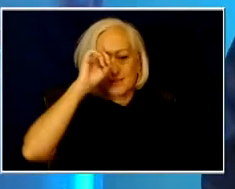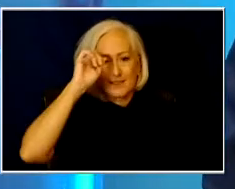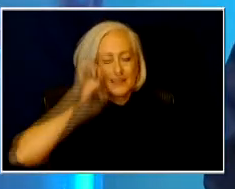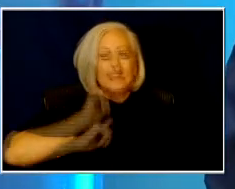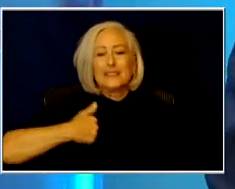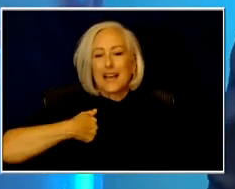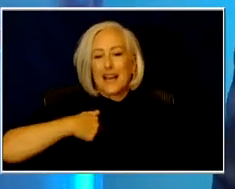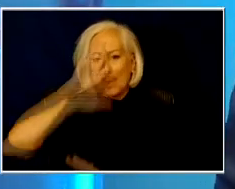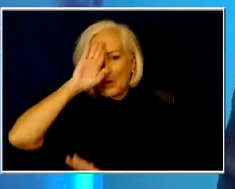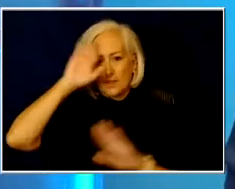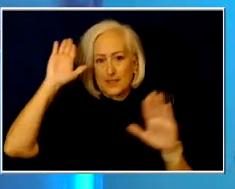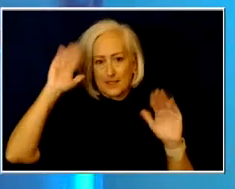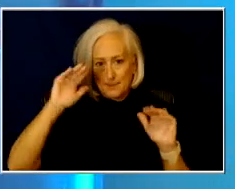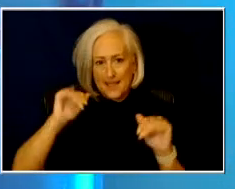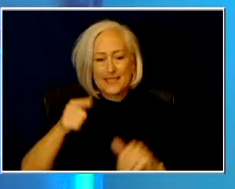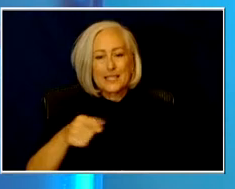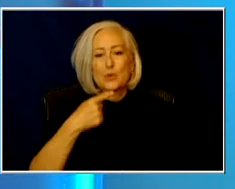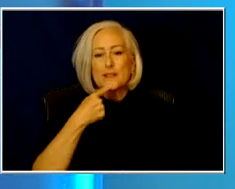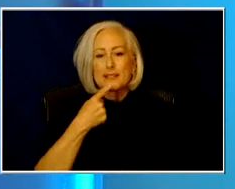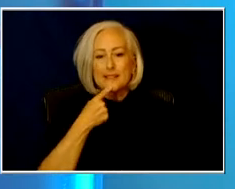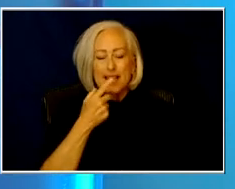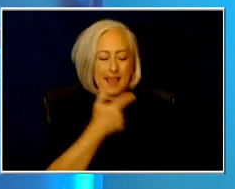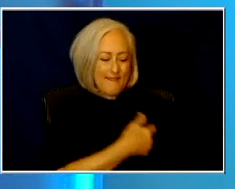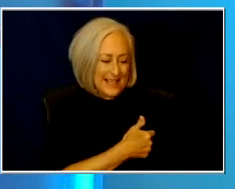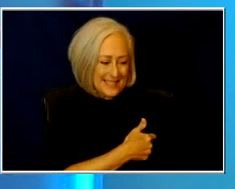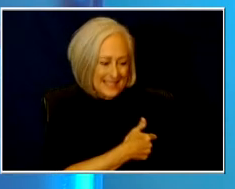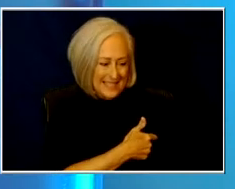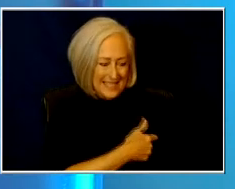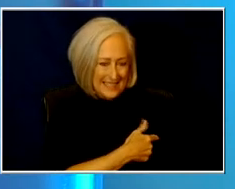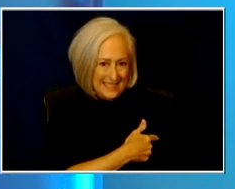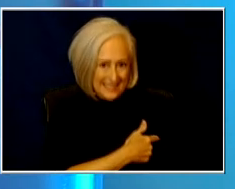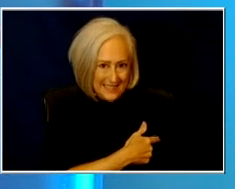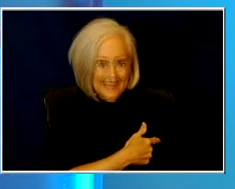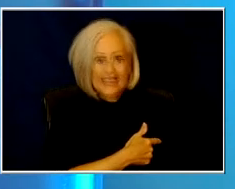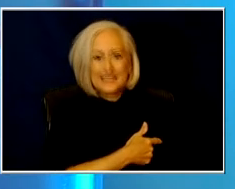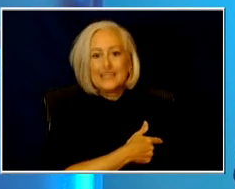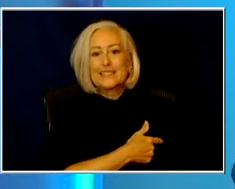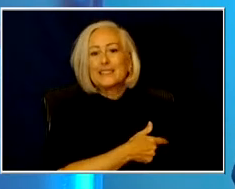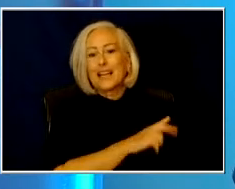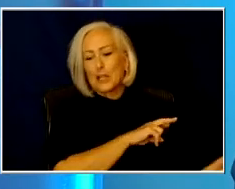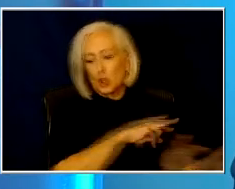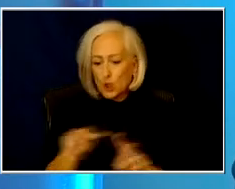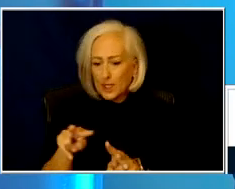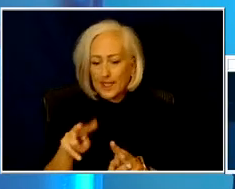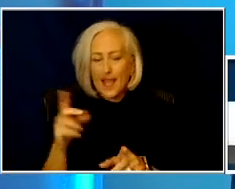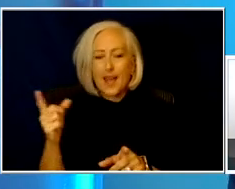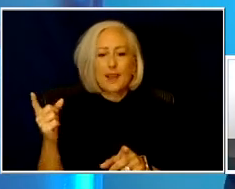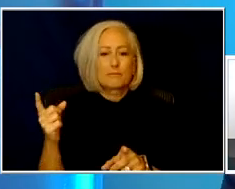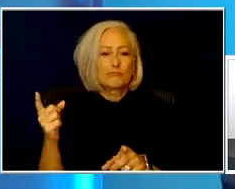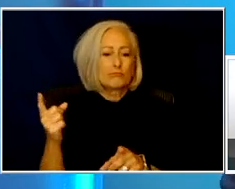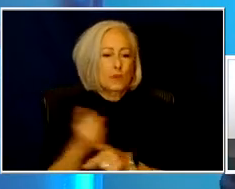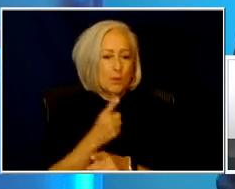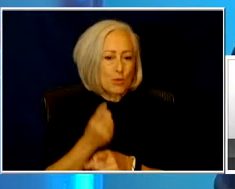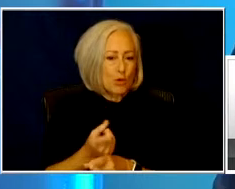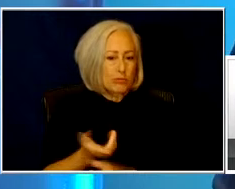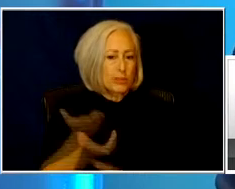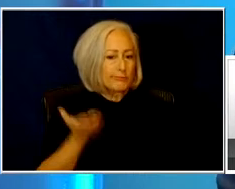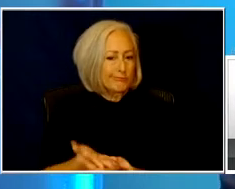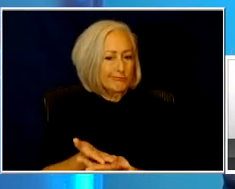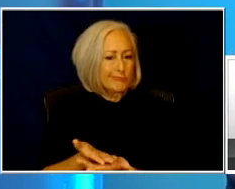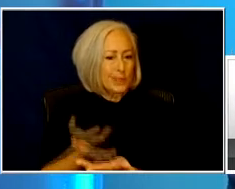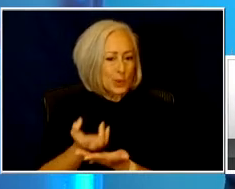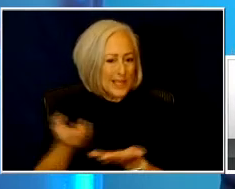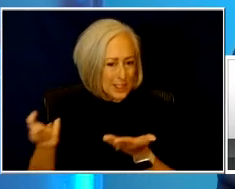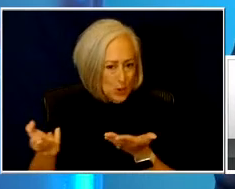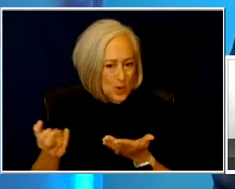getting vaccinated he talked about going to incredible resource academic medical side or a credible physician I'm I'm going to add